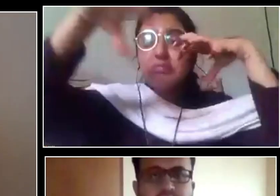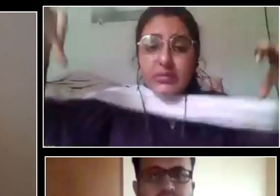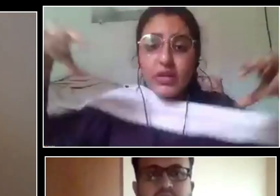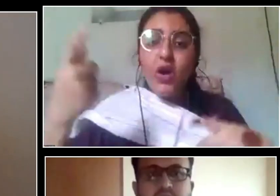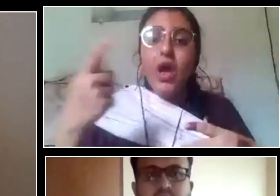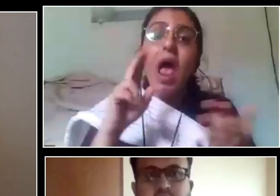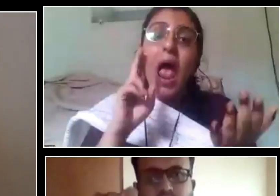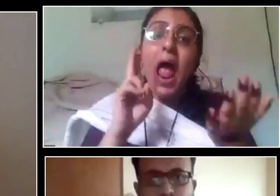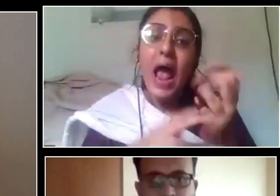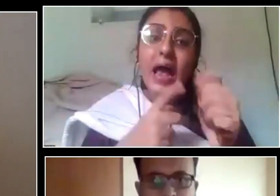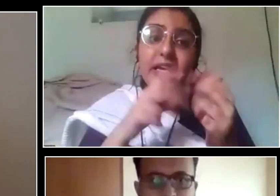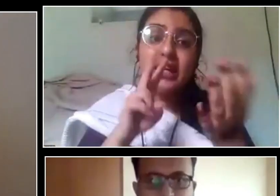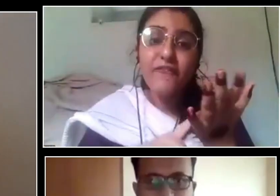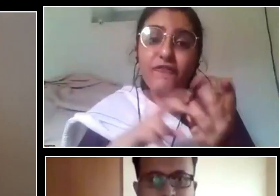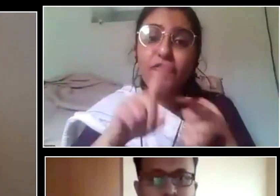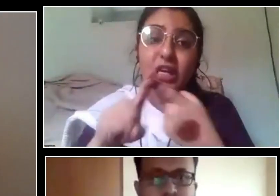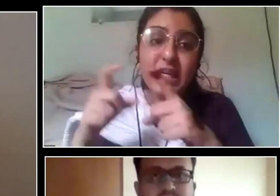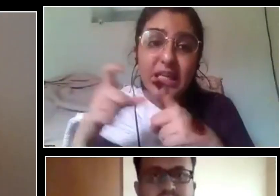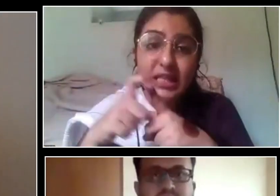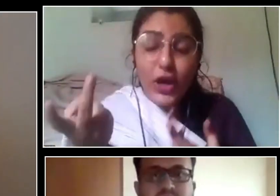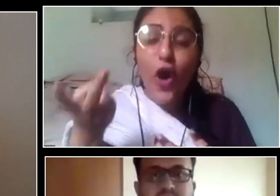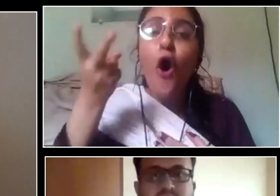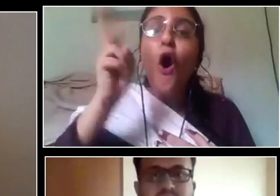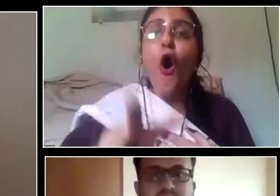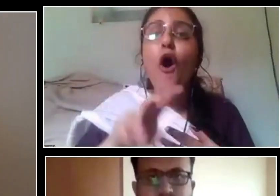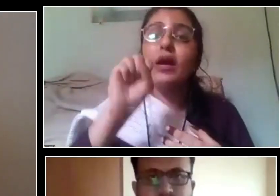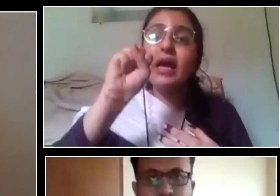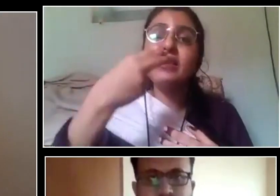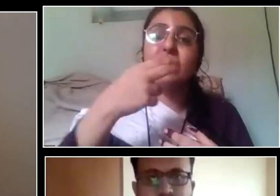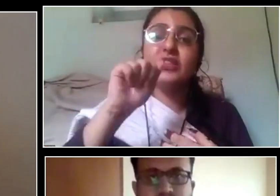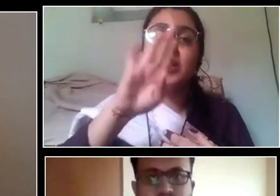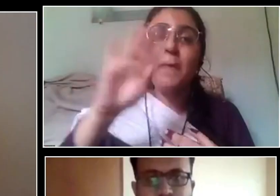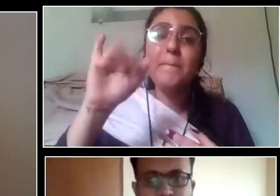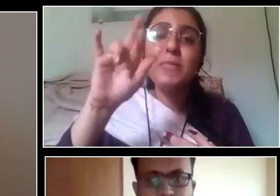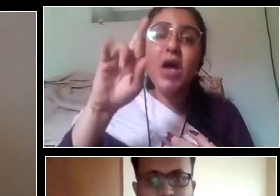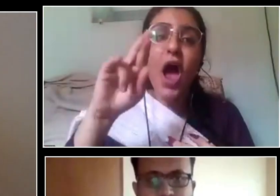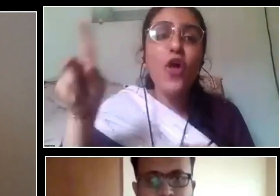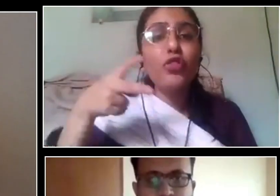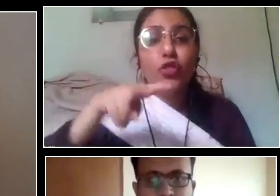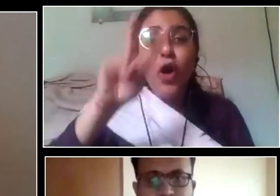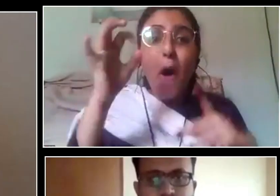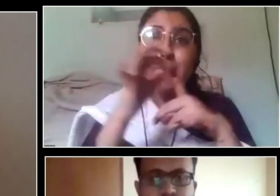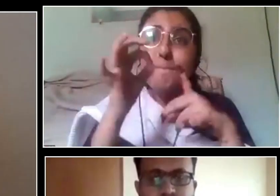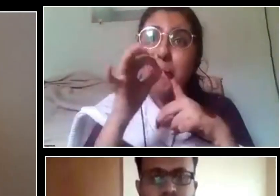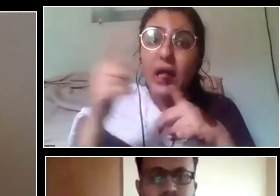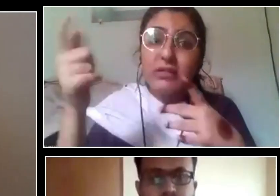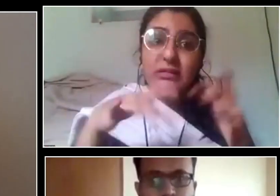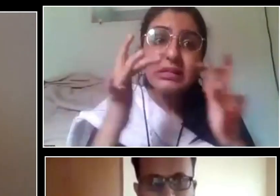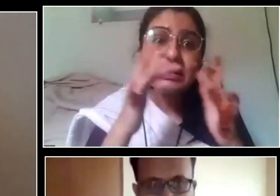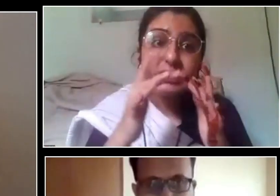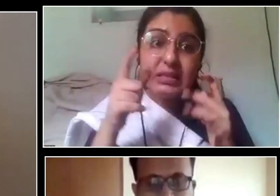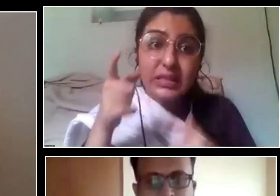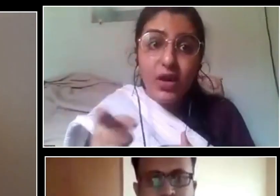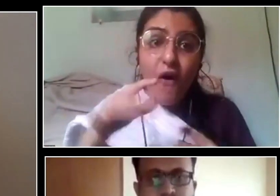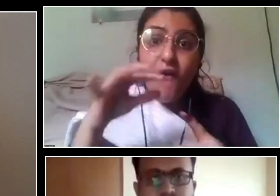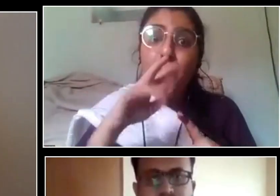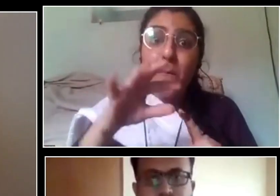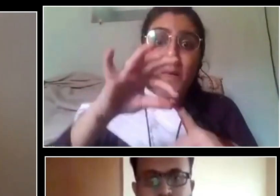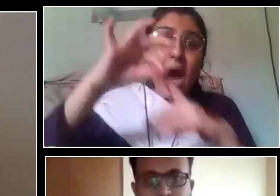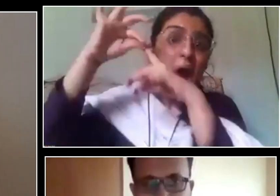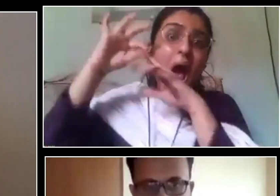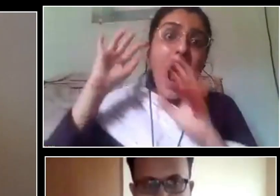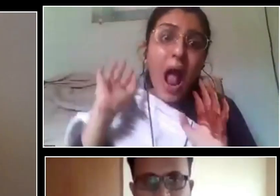much, when the Internet Society invited me last fall to come to Pakistan, it was actually the biggest opportunity perhaps in my